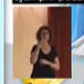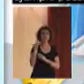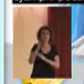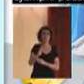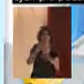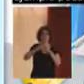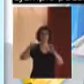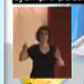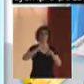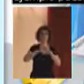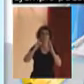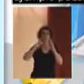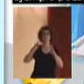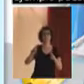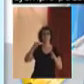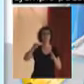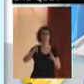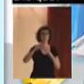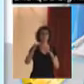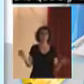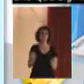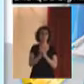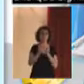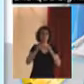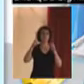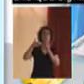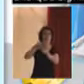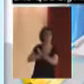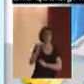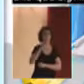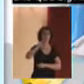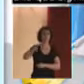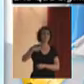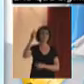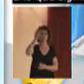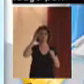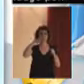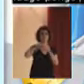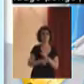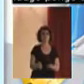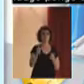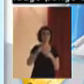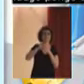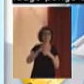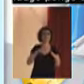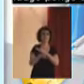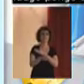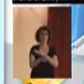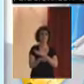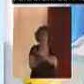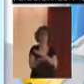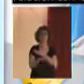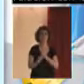put here some examples in order to understand what the microblogging exists, and then some more details